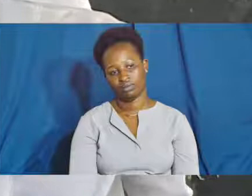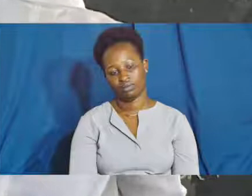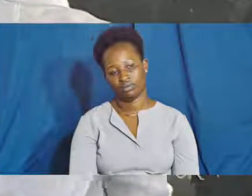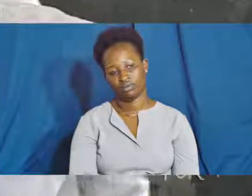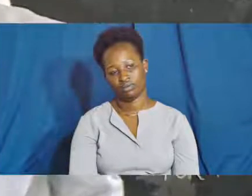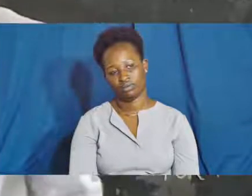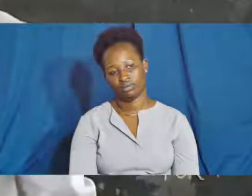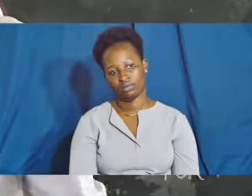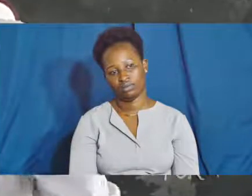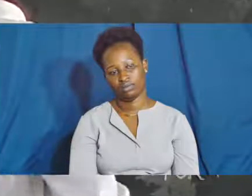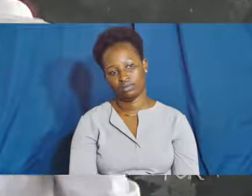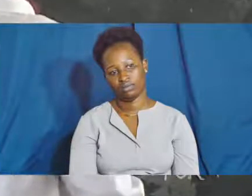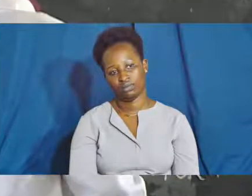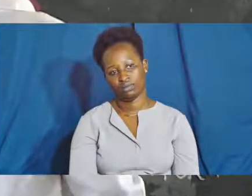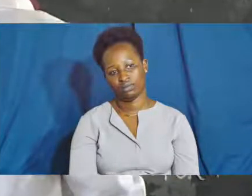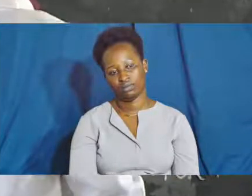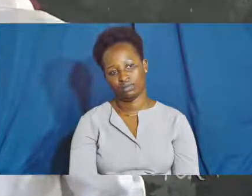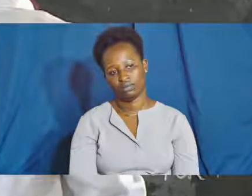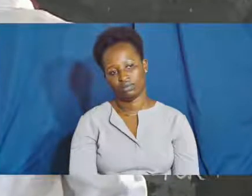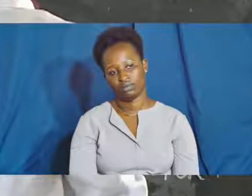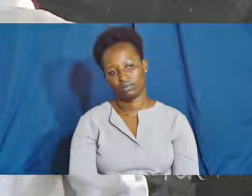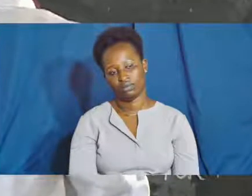after getting 8, here we have 0.